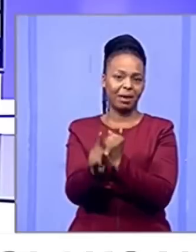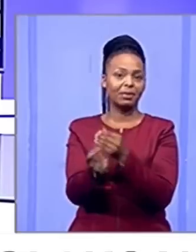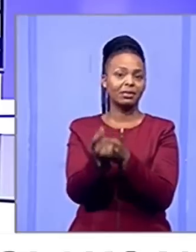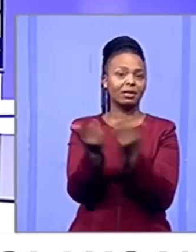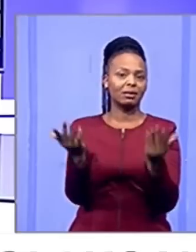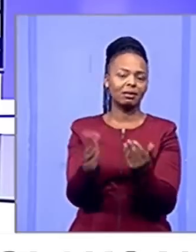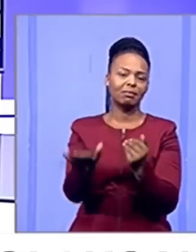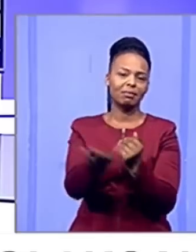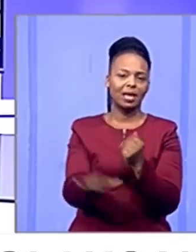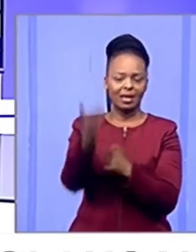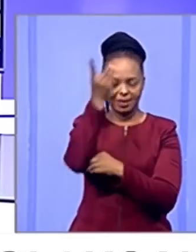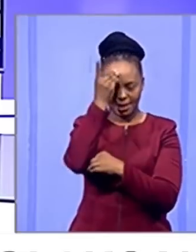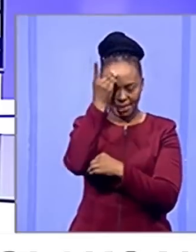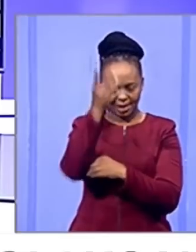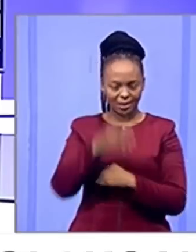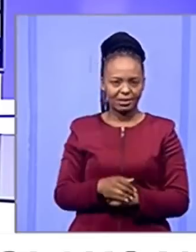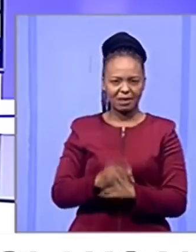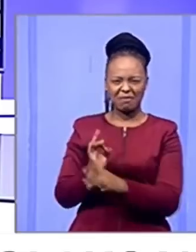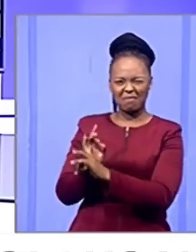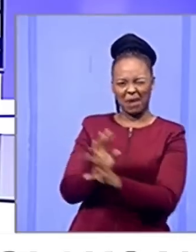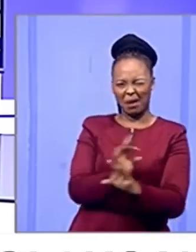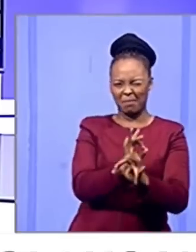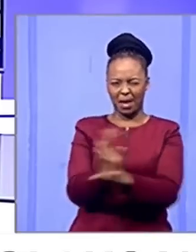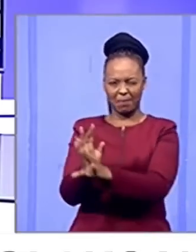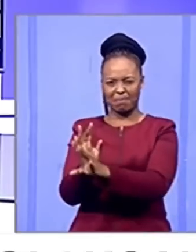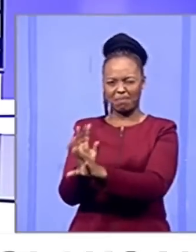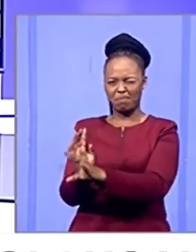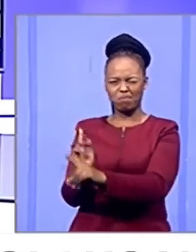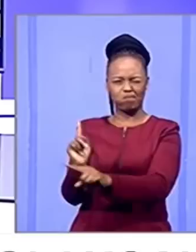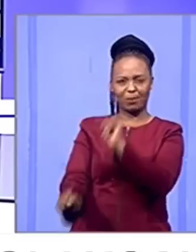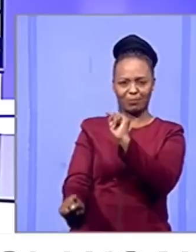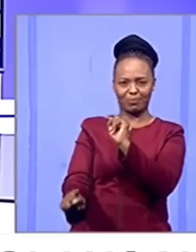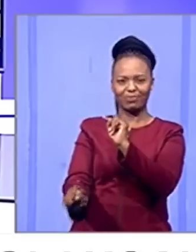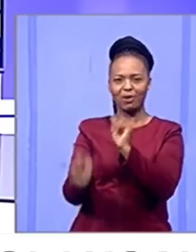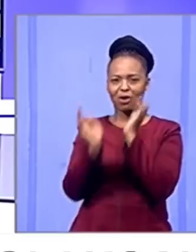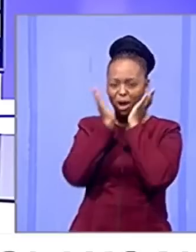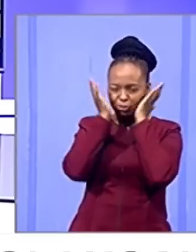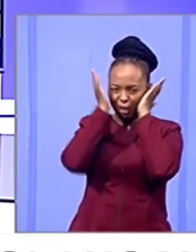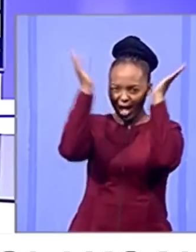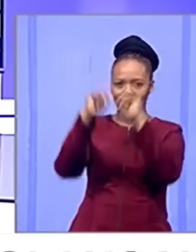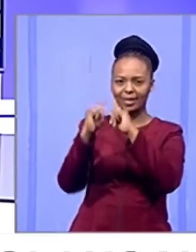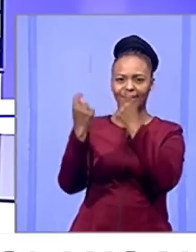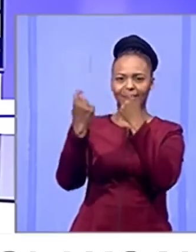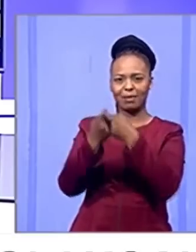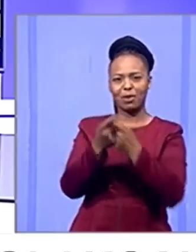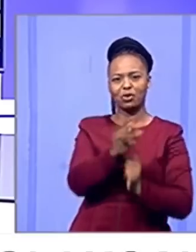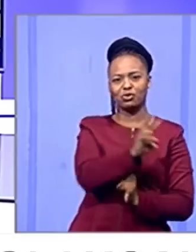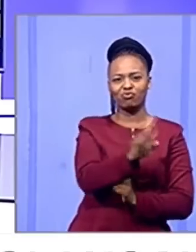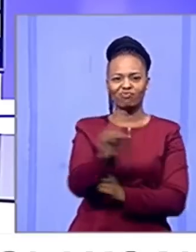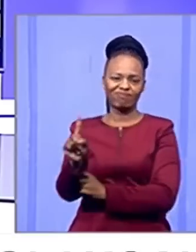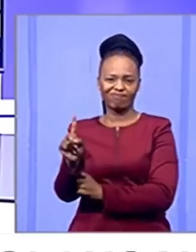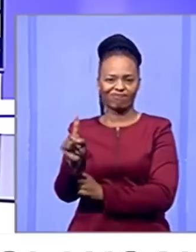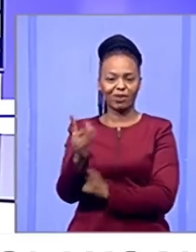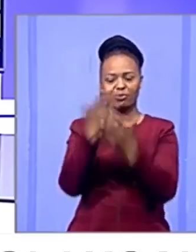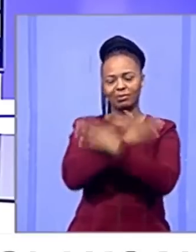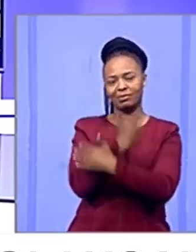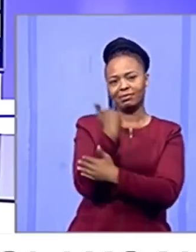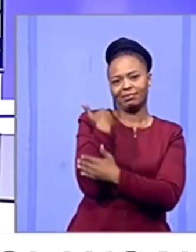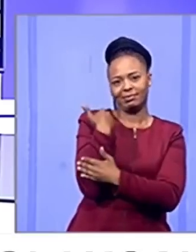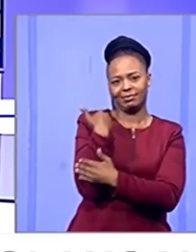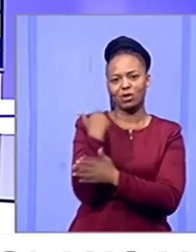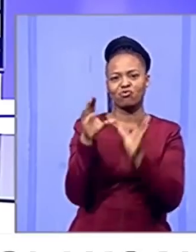ka Durban. Ba šašarile Eswatini yeo e bego e ngangile ditšhika ka dino tše pedi go etee bošegong bja